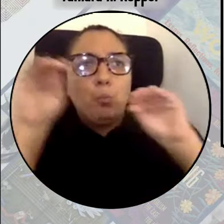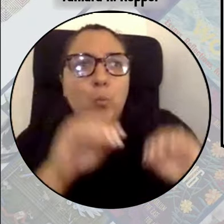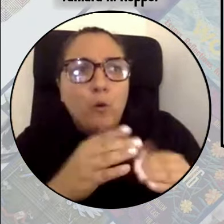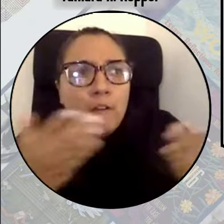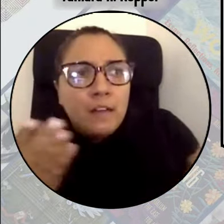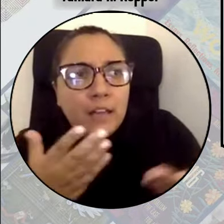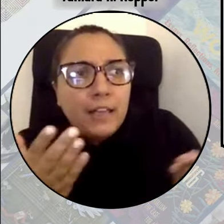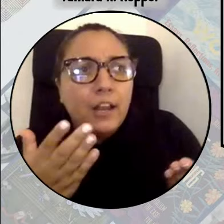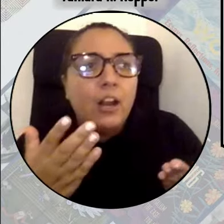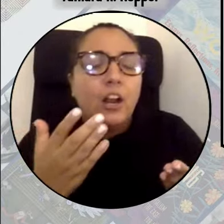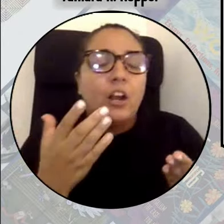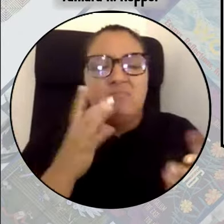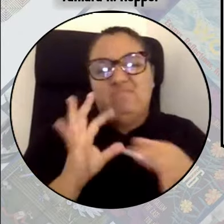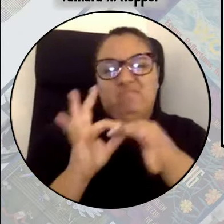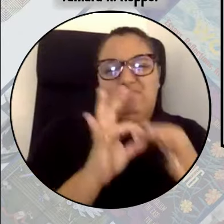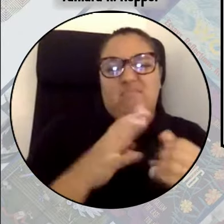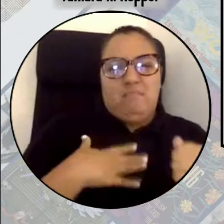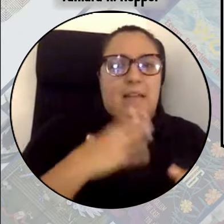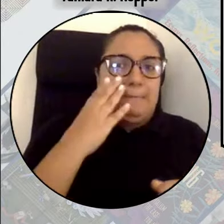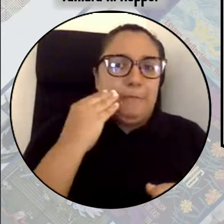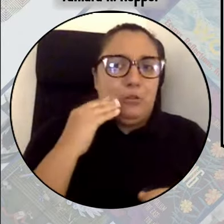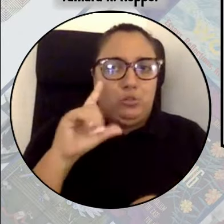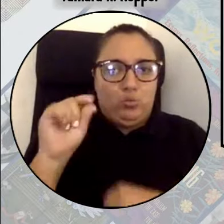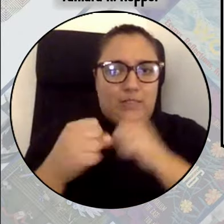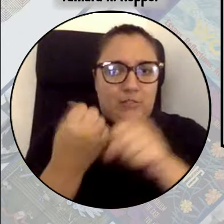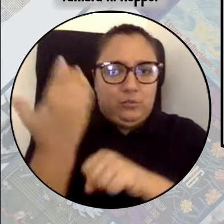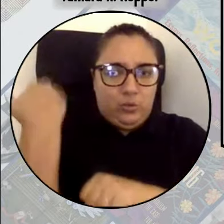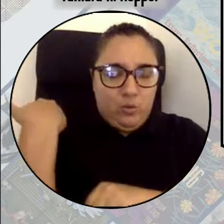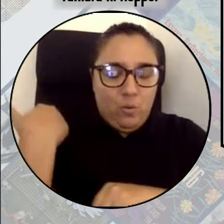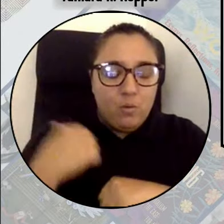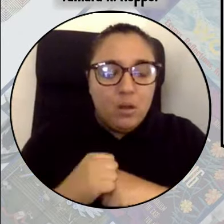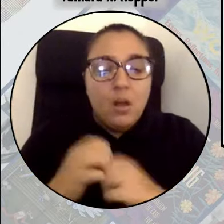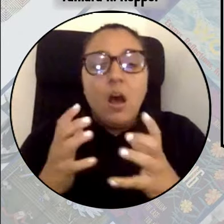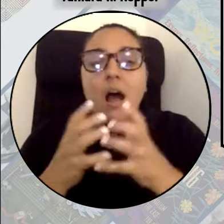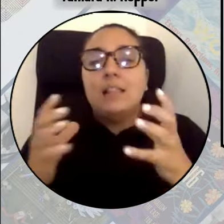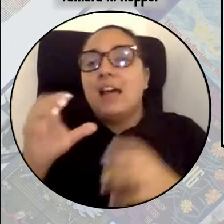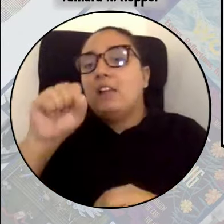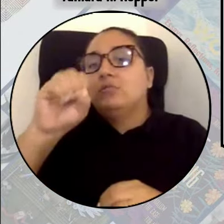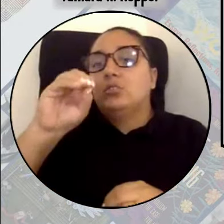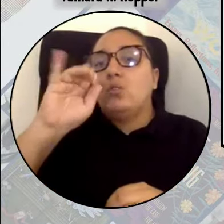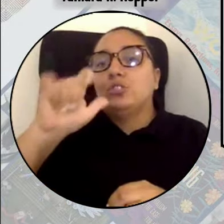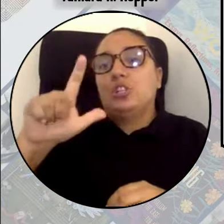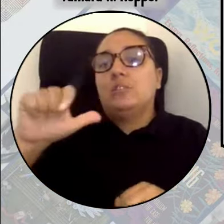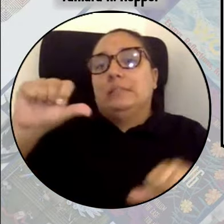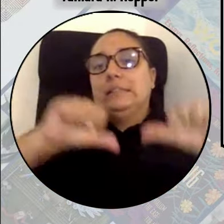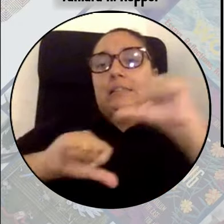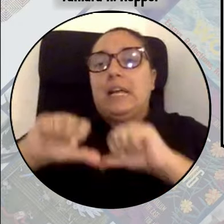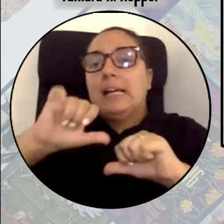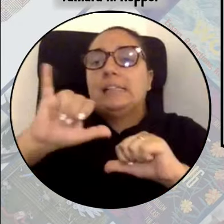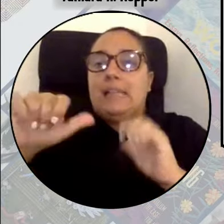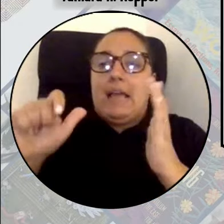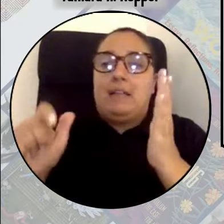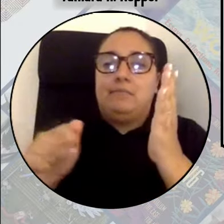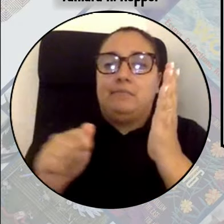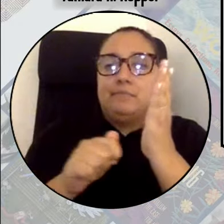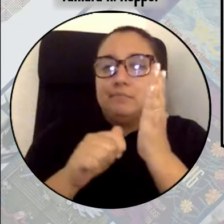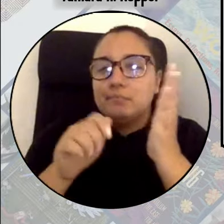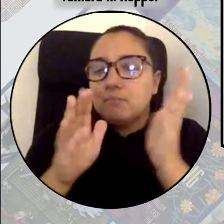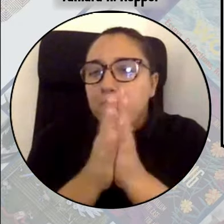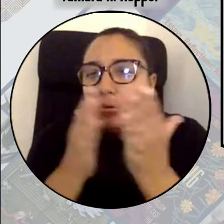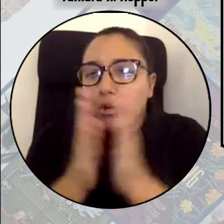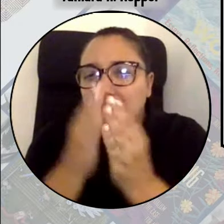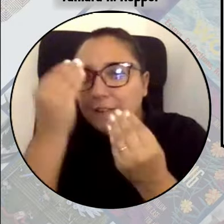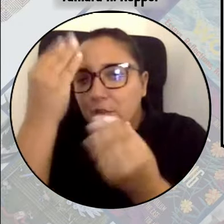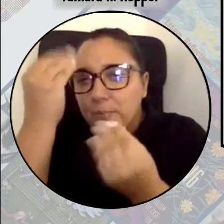ago, a lot of the literature, particularly social science literature, would depict Black immigrants as kind of Black